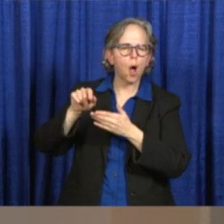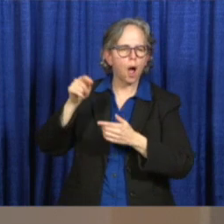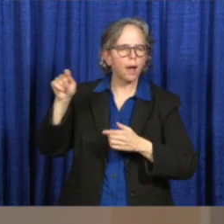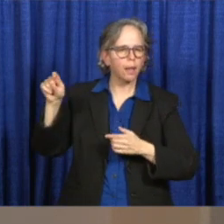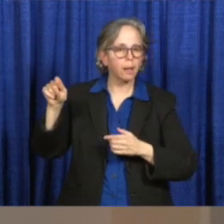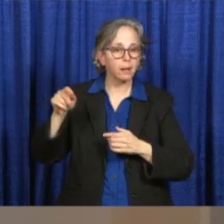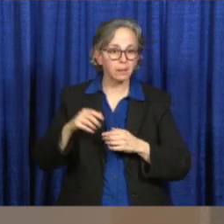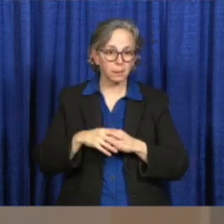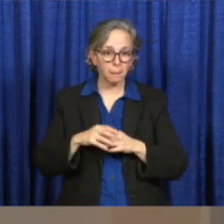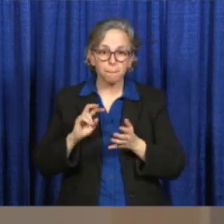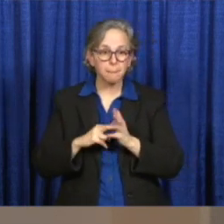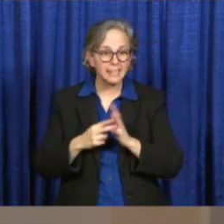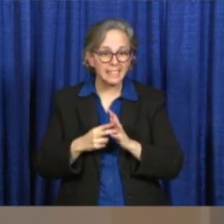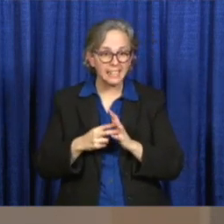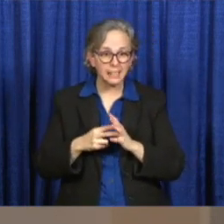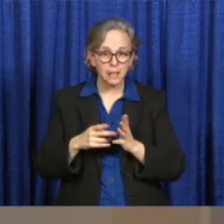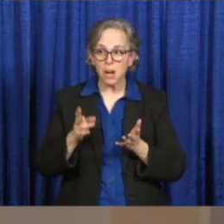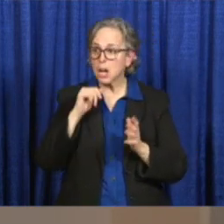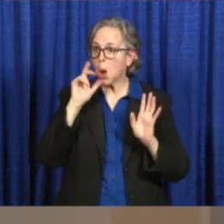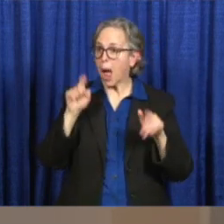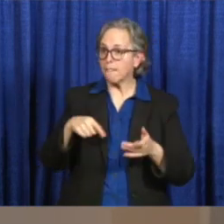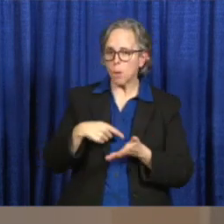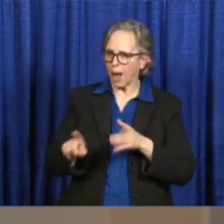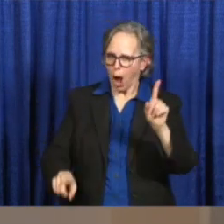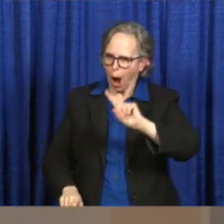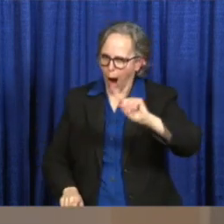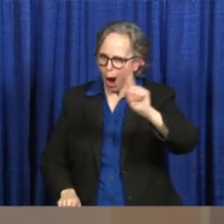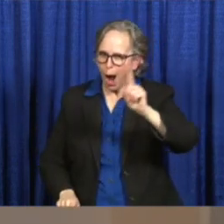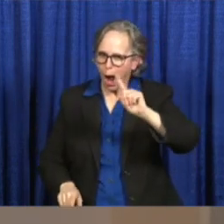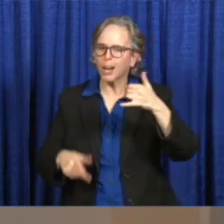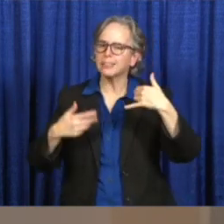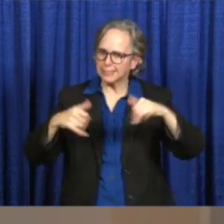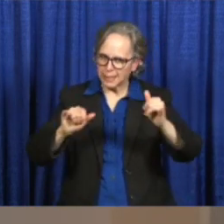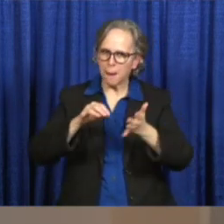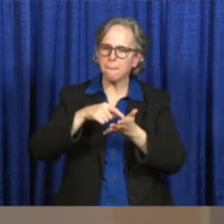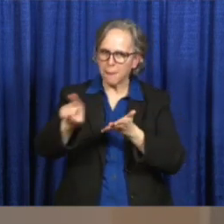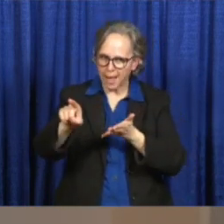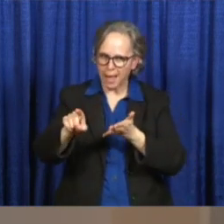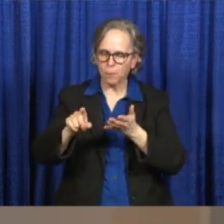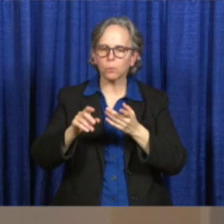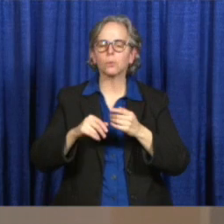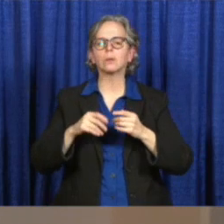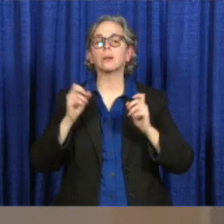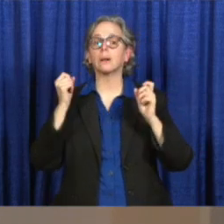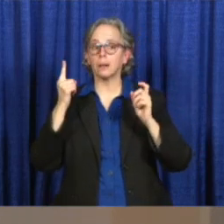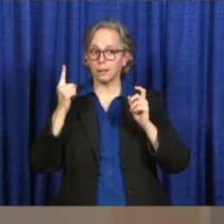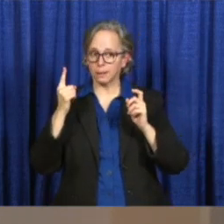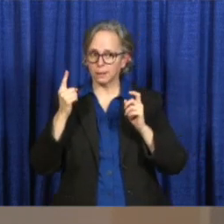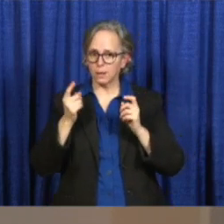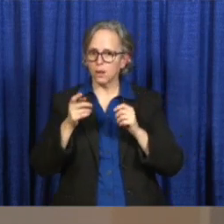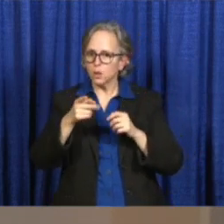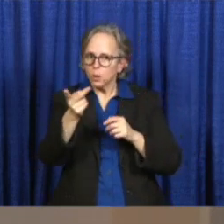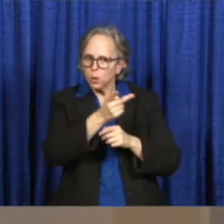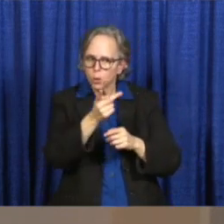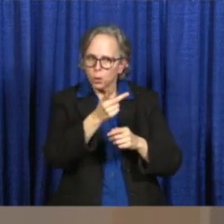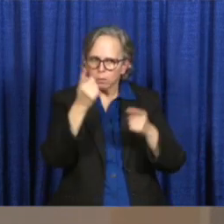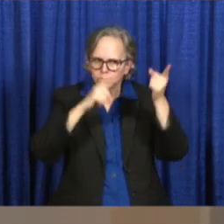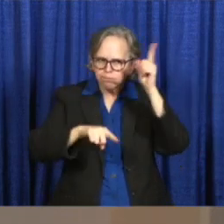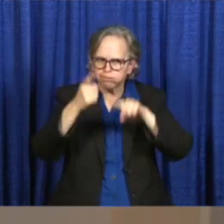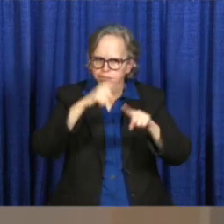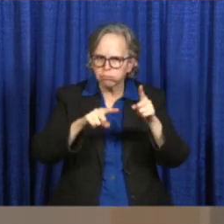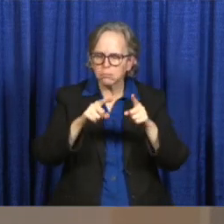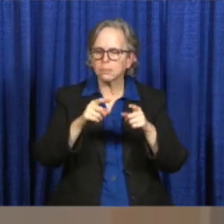requesting some remedies that we believe are thoughtful ways to go about it by deferring the